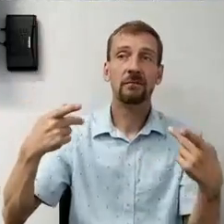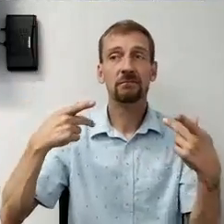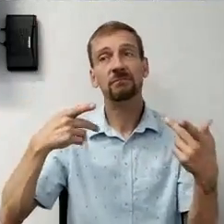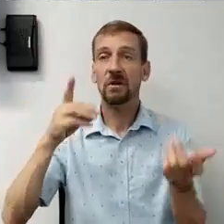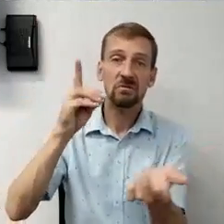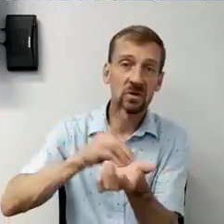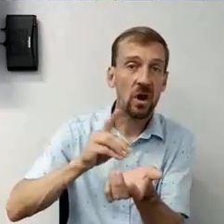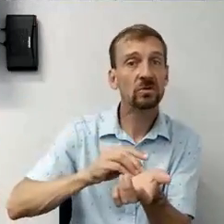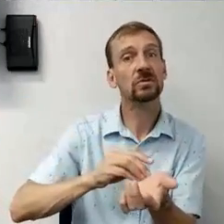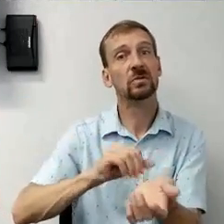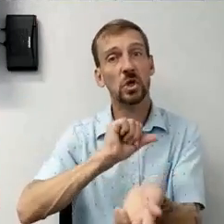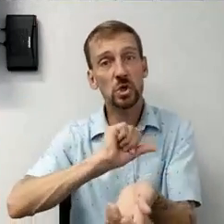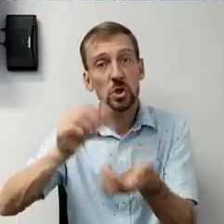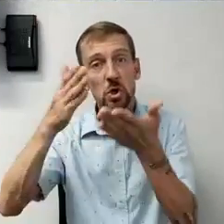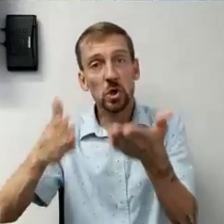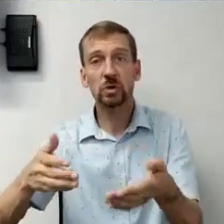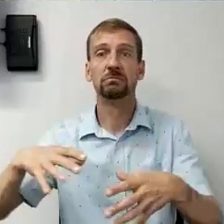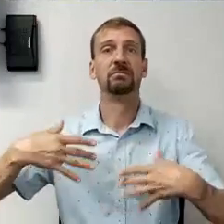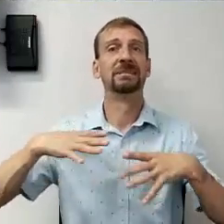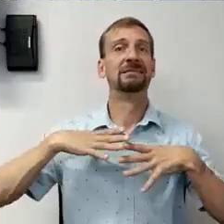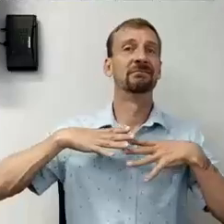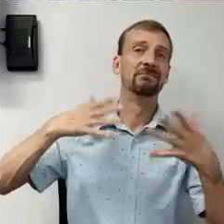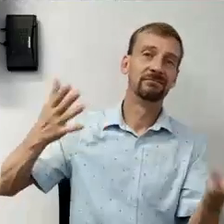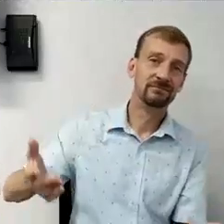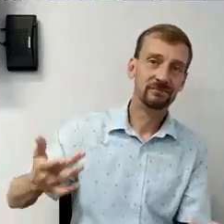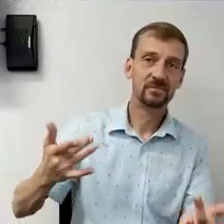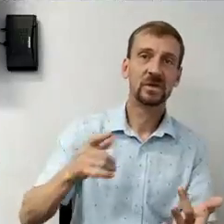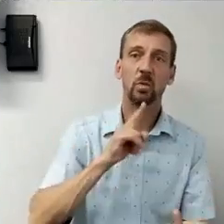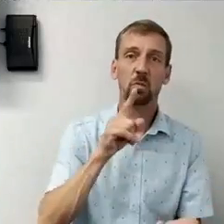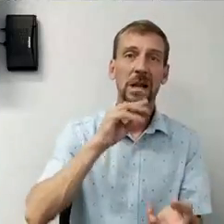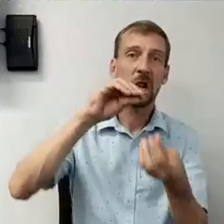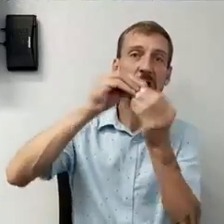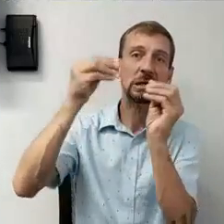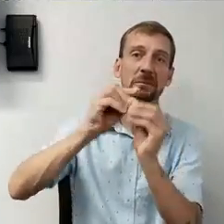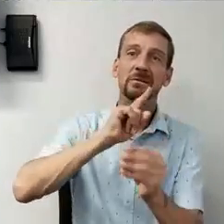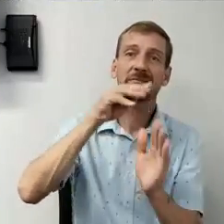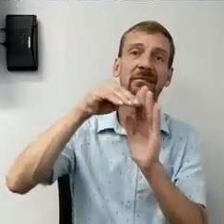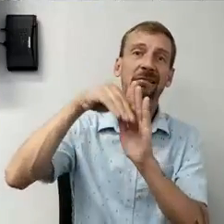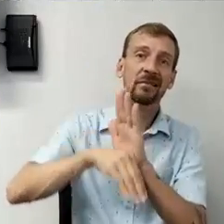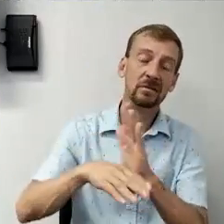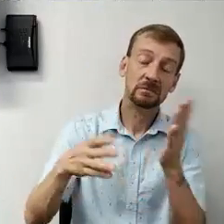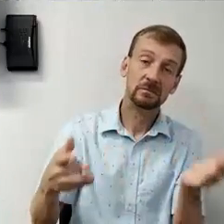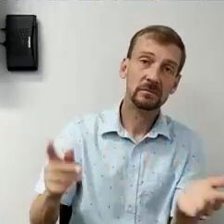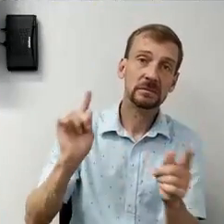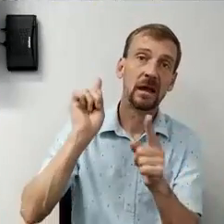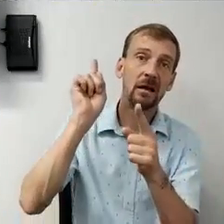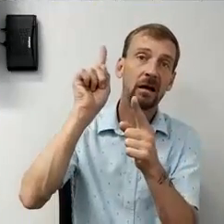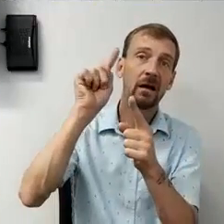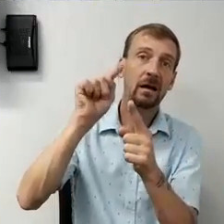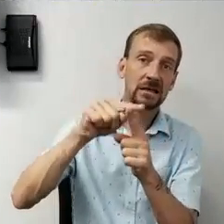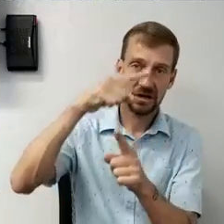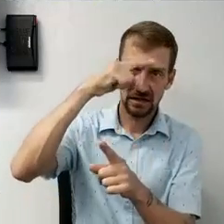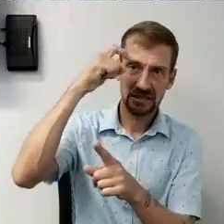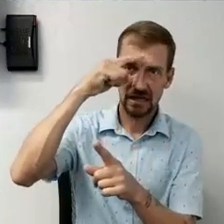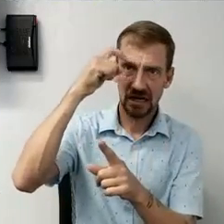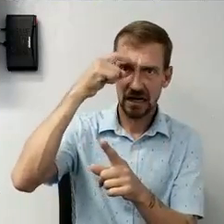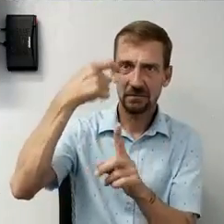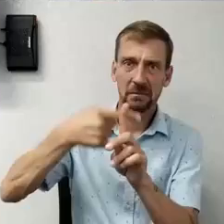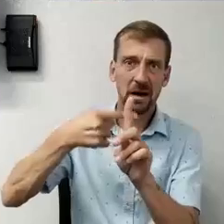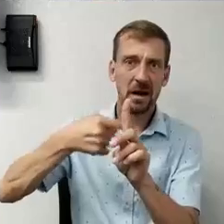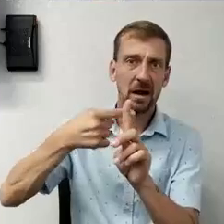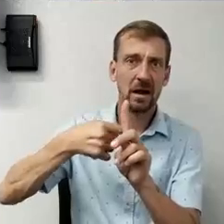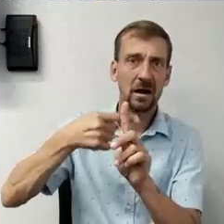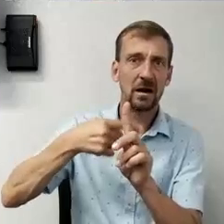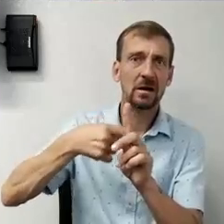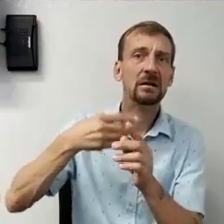our surgeons take vacations. The census tends to be lower, and so the summer months are kind of a bit